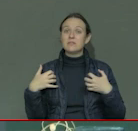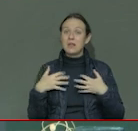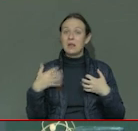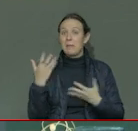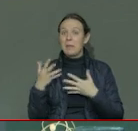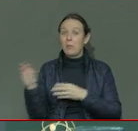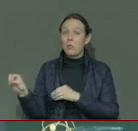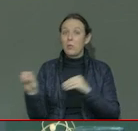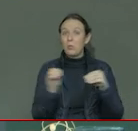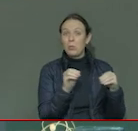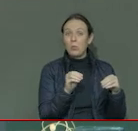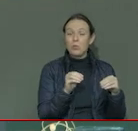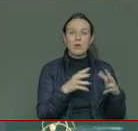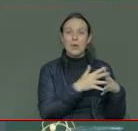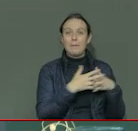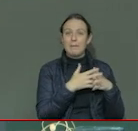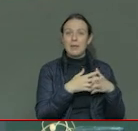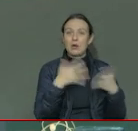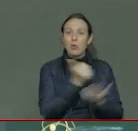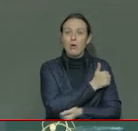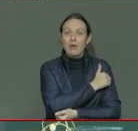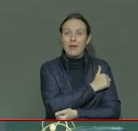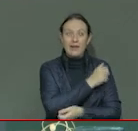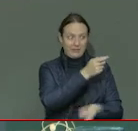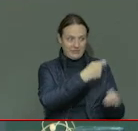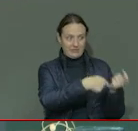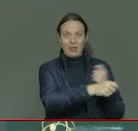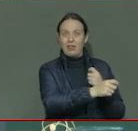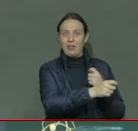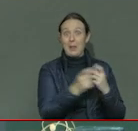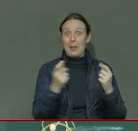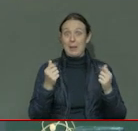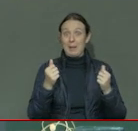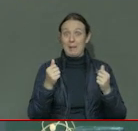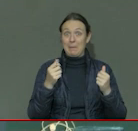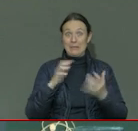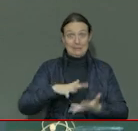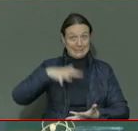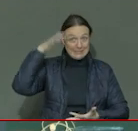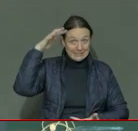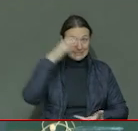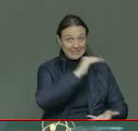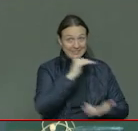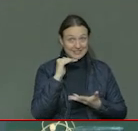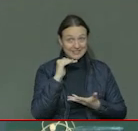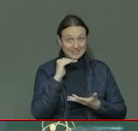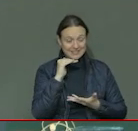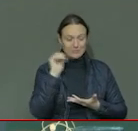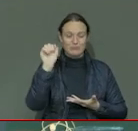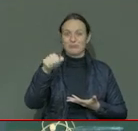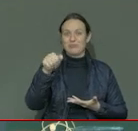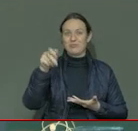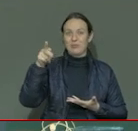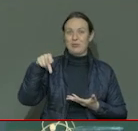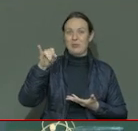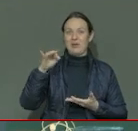to America or Canada to sell that tiger, wouldn't I get more money there? So that's the reason. So Pi's